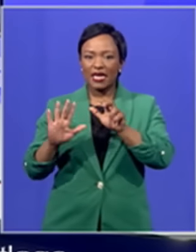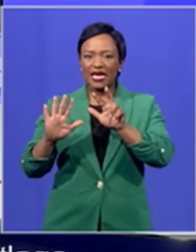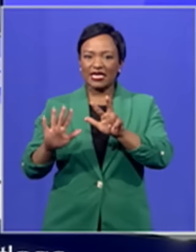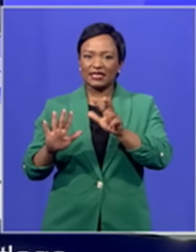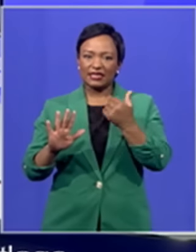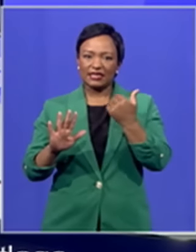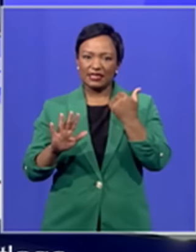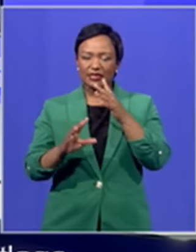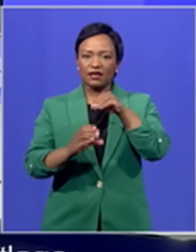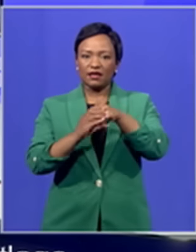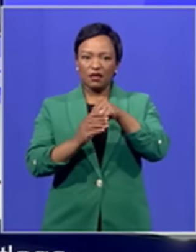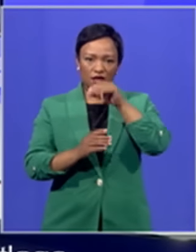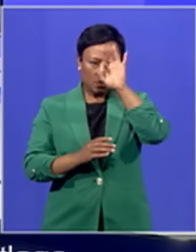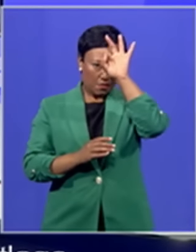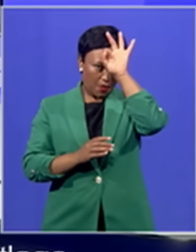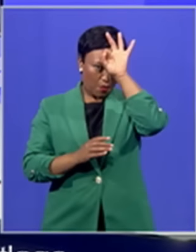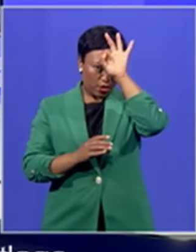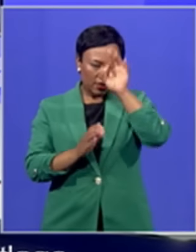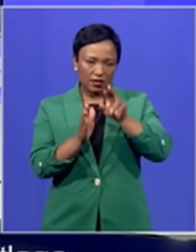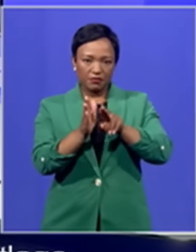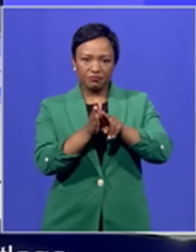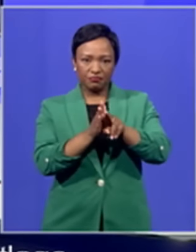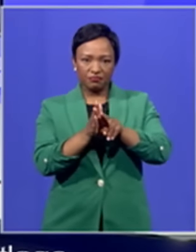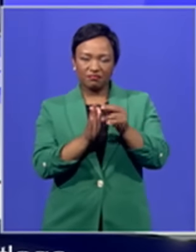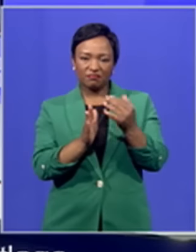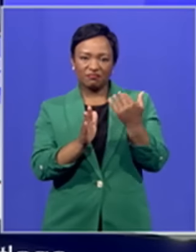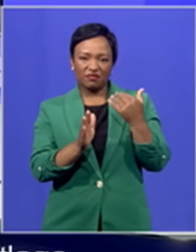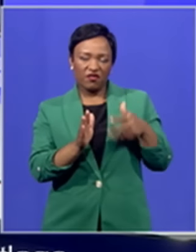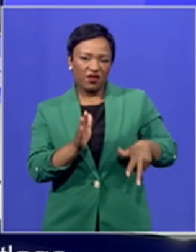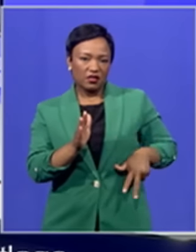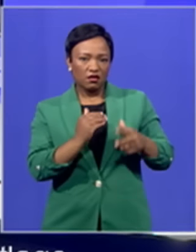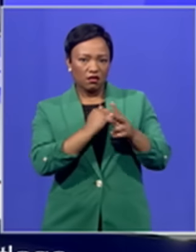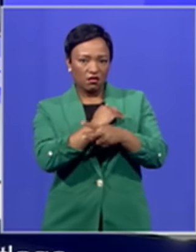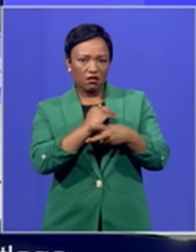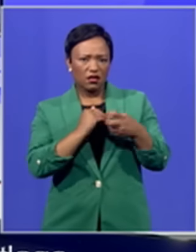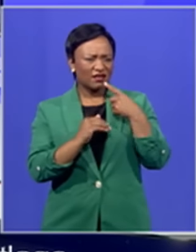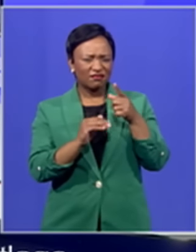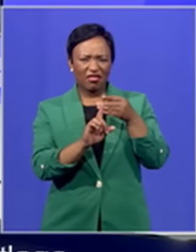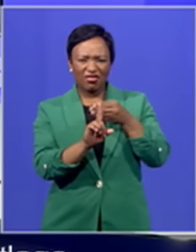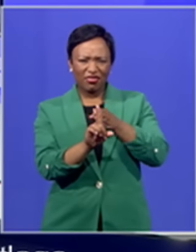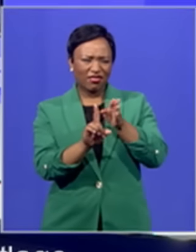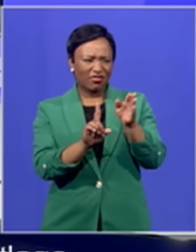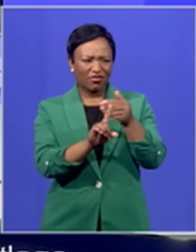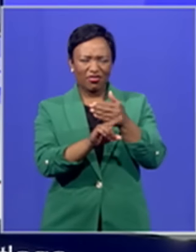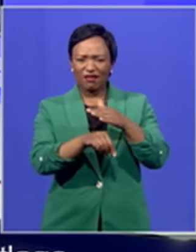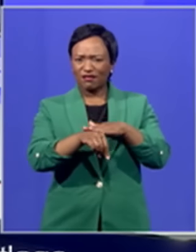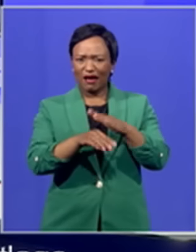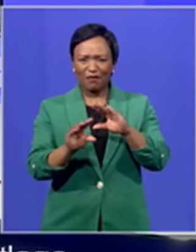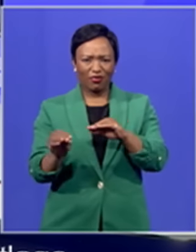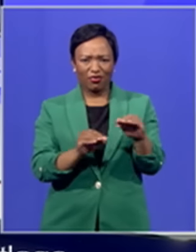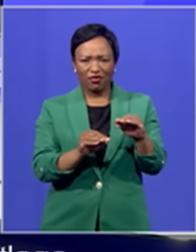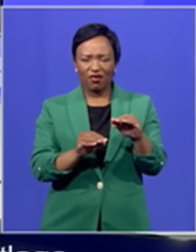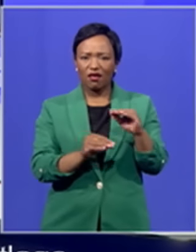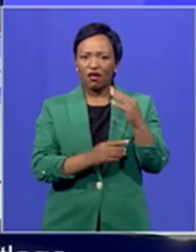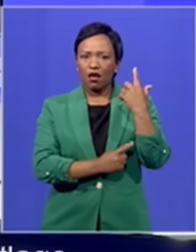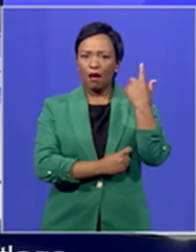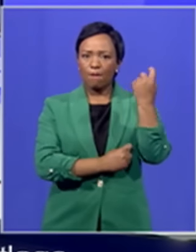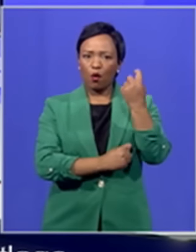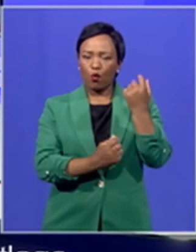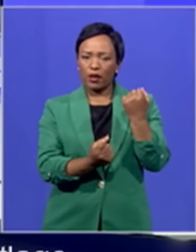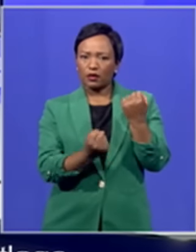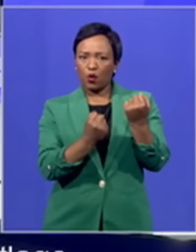setetše sa maphodisa sa Malamolele dithunya ka la gore o senyetša kgorotsheko nako. Kgorokgolo ya tsheko ya Polokwane e šutišitše gape